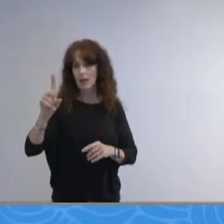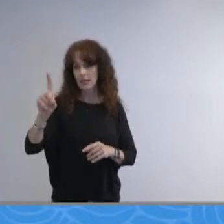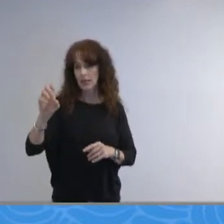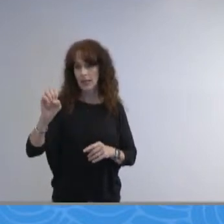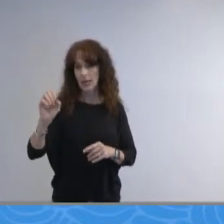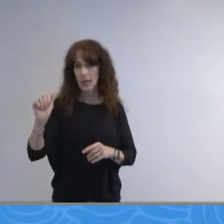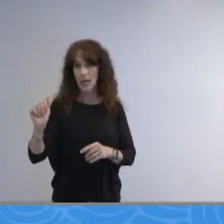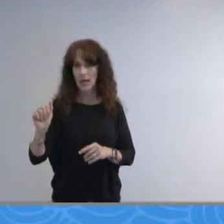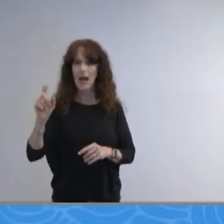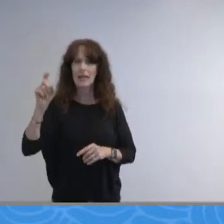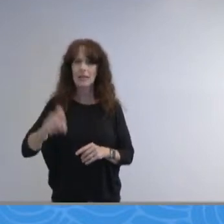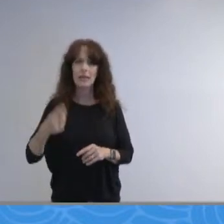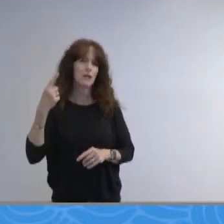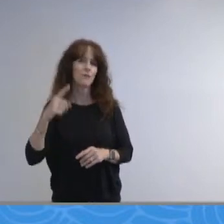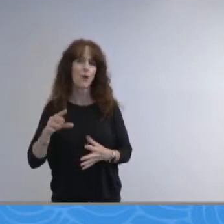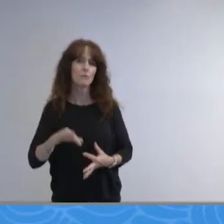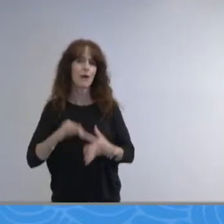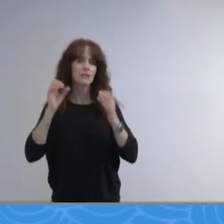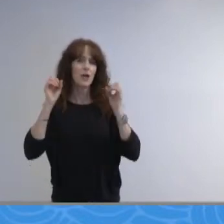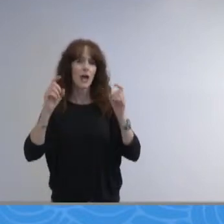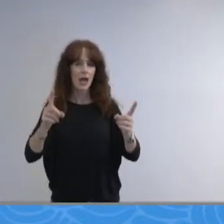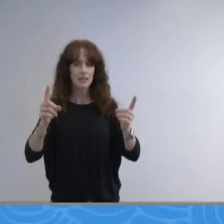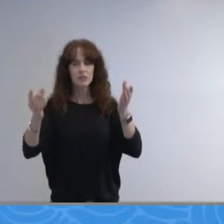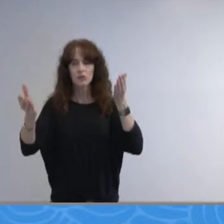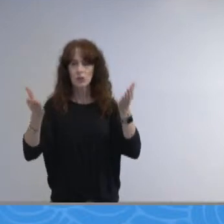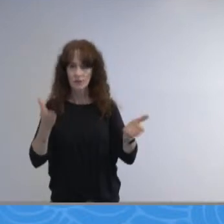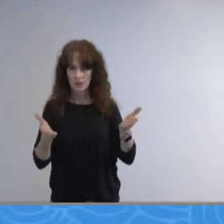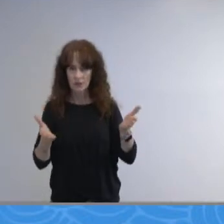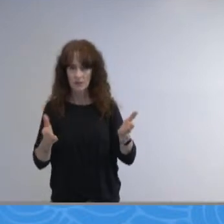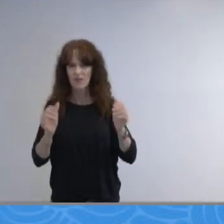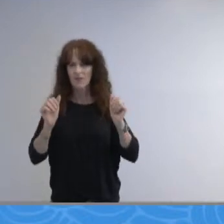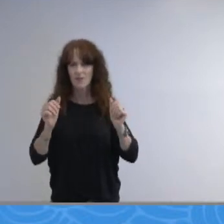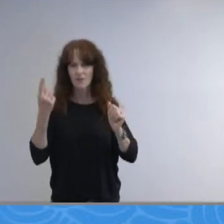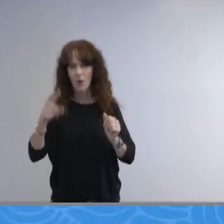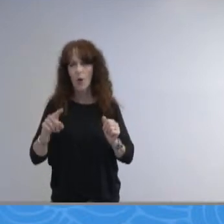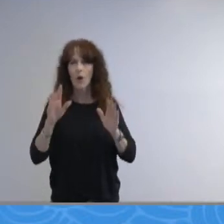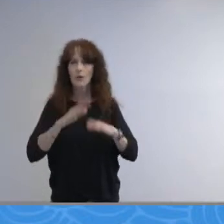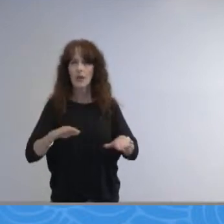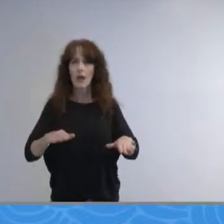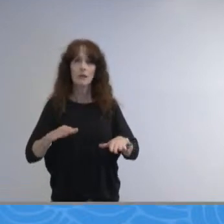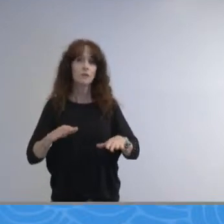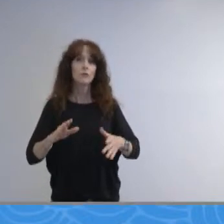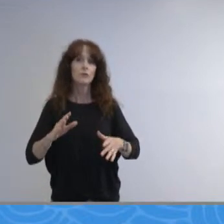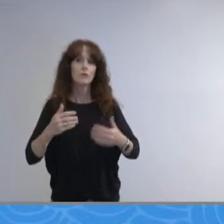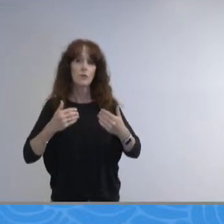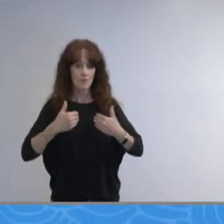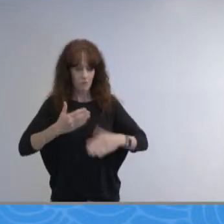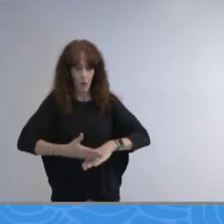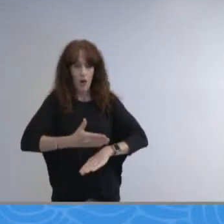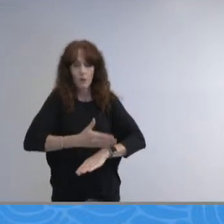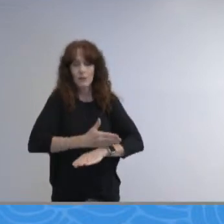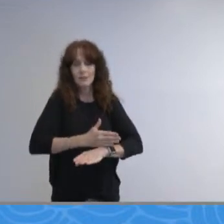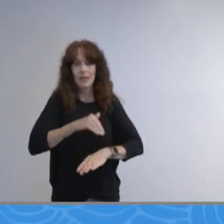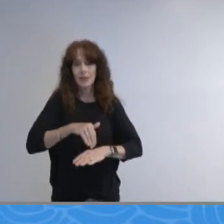has to be a need for special education services in order for the child to make progress at school.